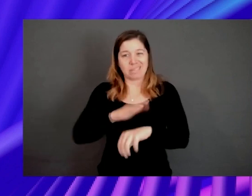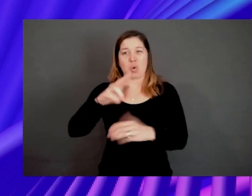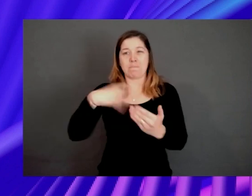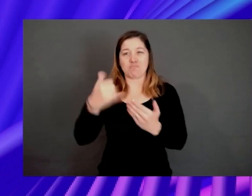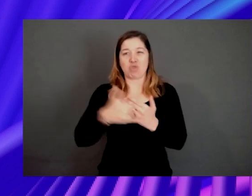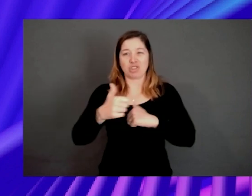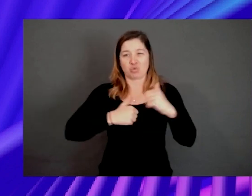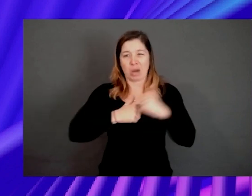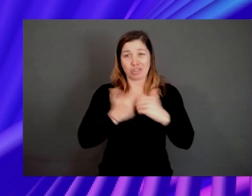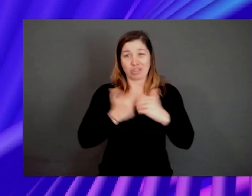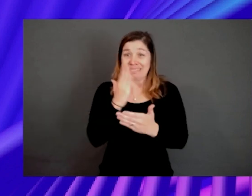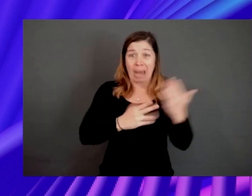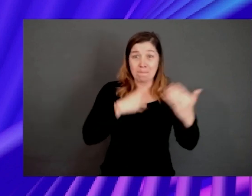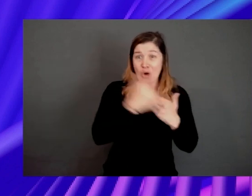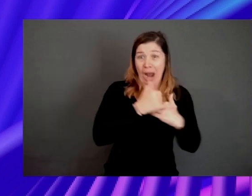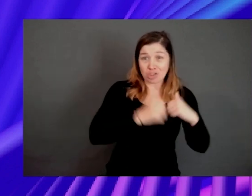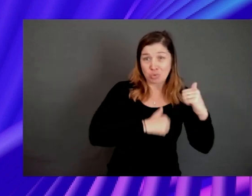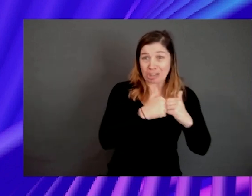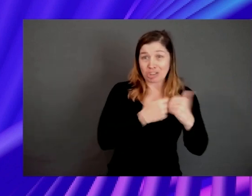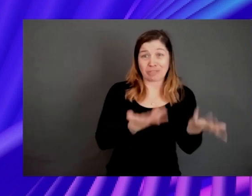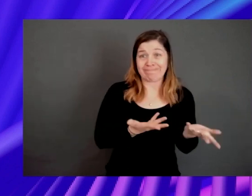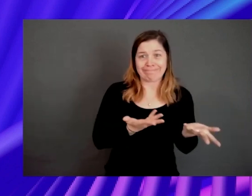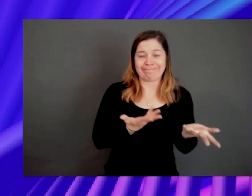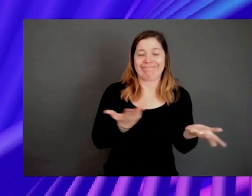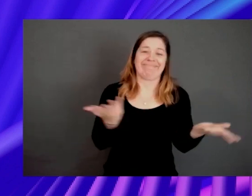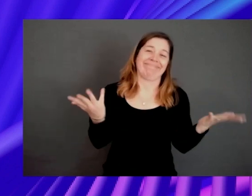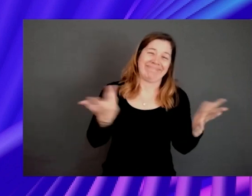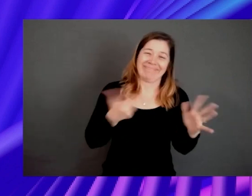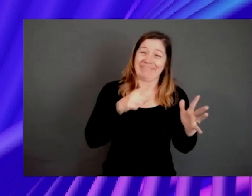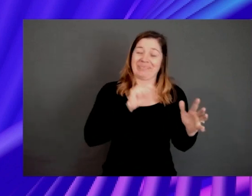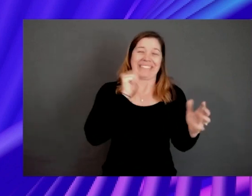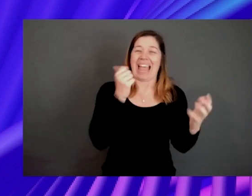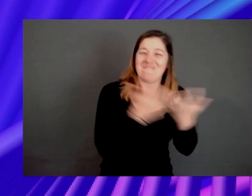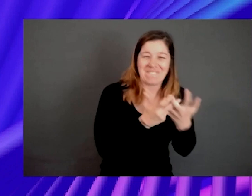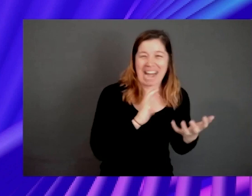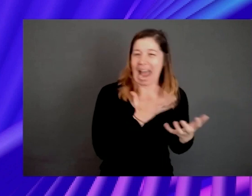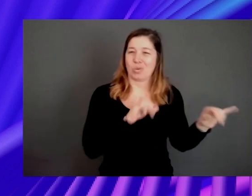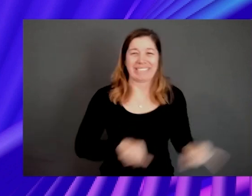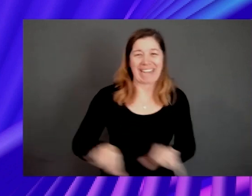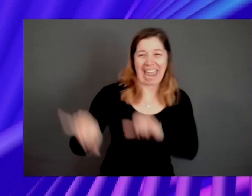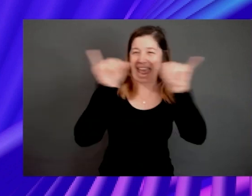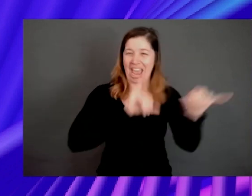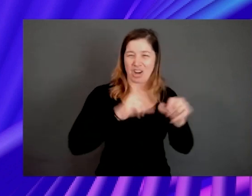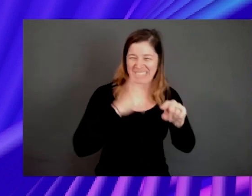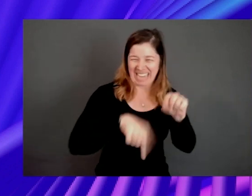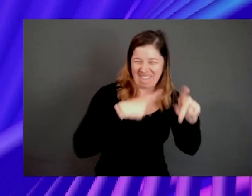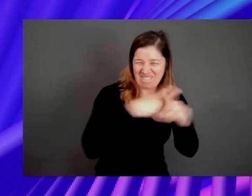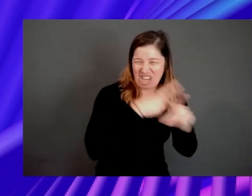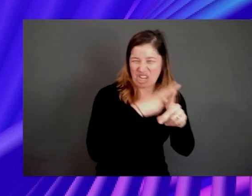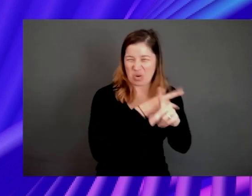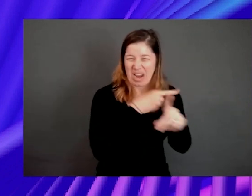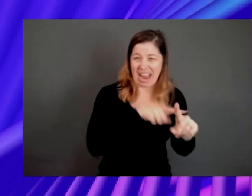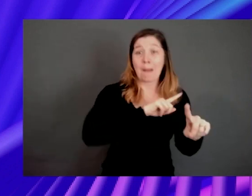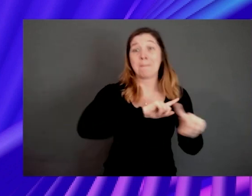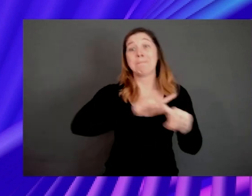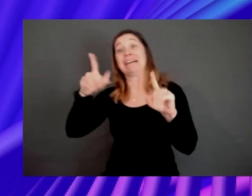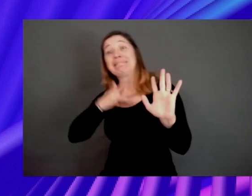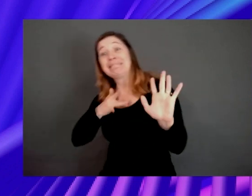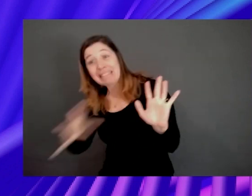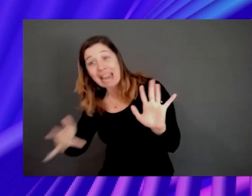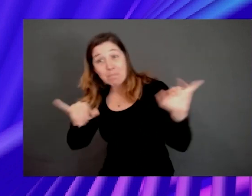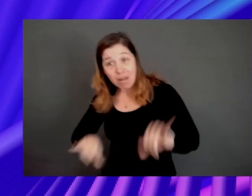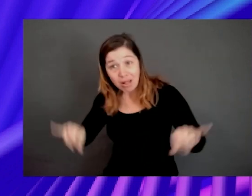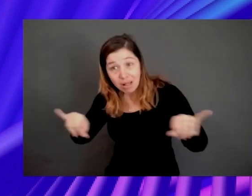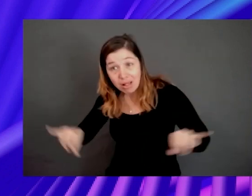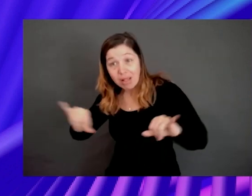project structures that are like, beyond the standards that we're not going to quite be able to figure out. But for the common project structures, we'll figure that out. We'll generate a Docker